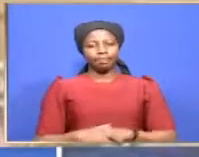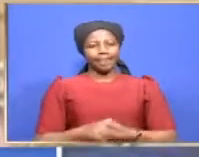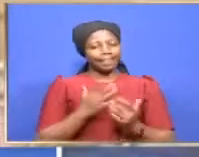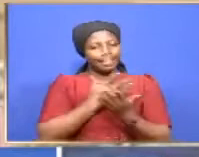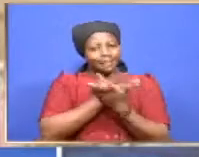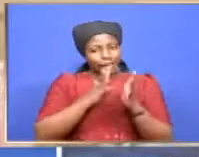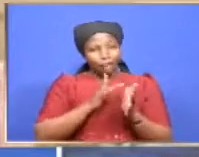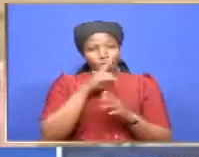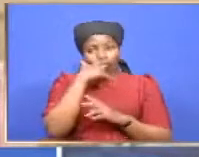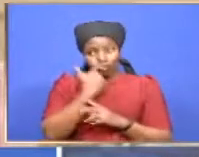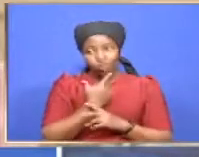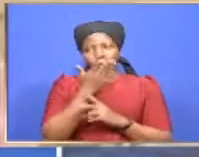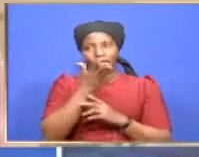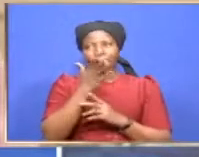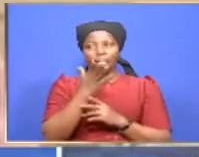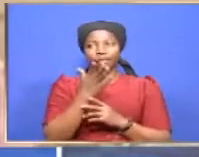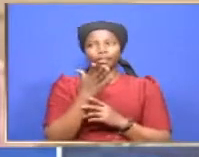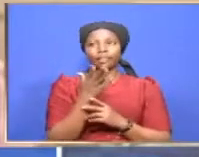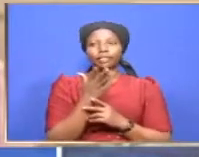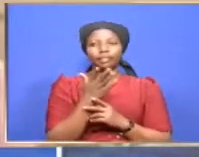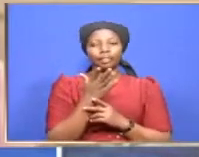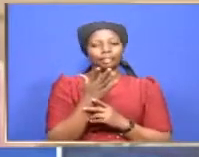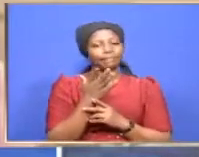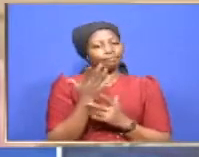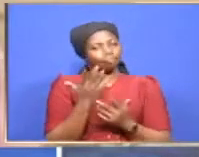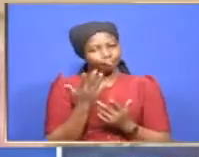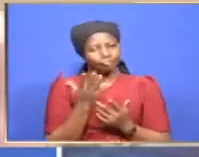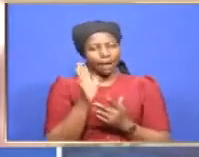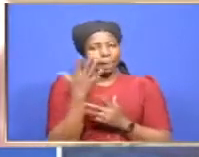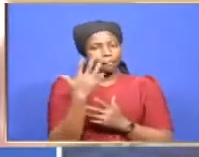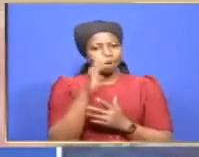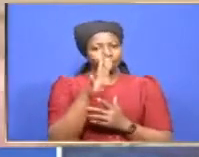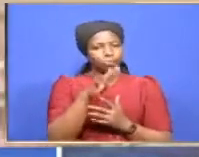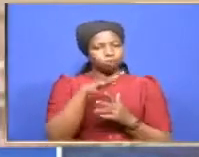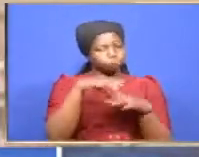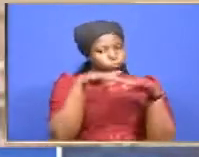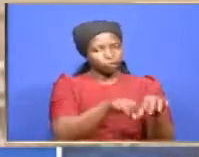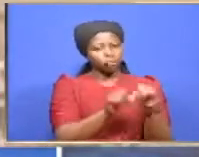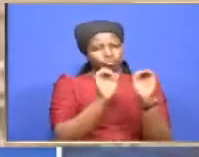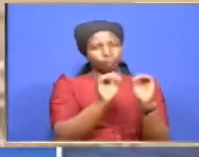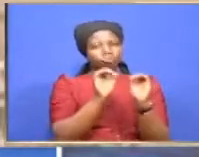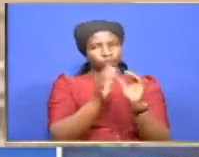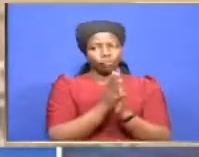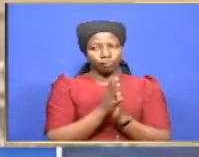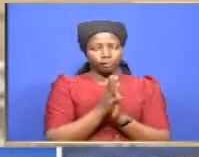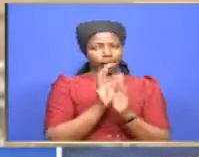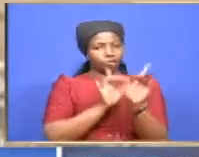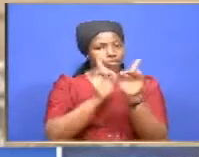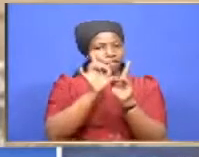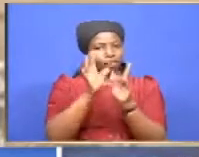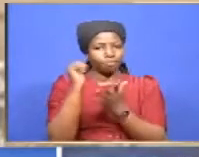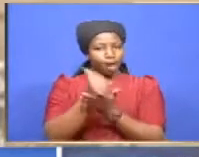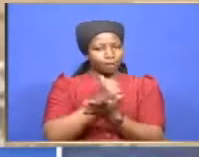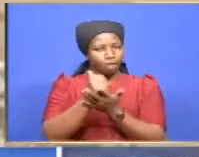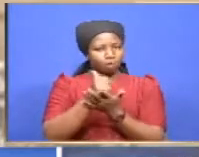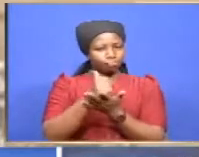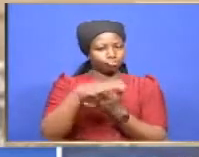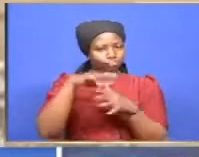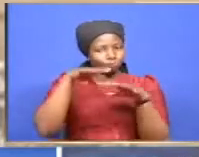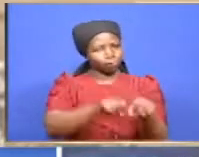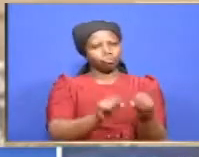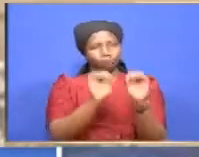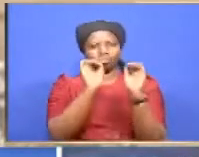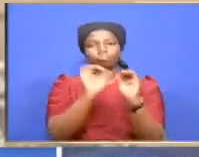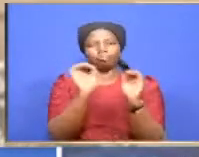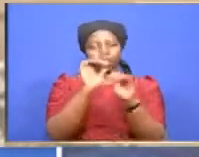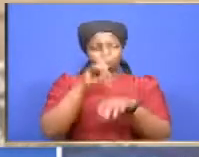their travel documents are not taken away. During the ruling that was given by the magistrate, who is Lawrence